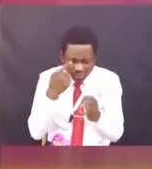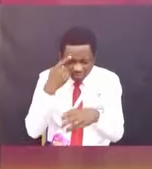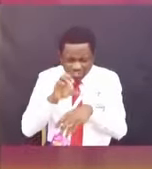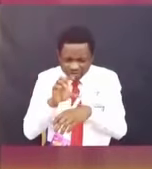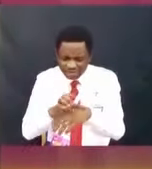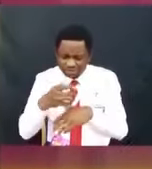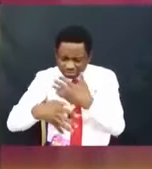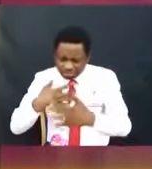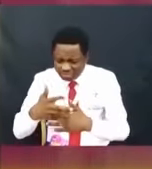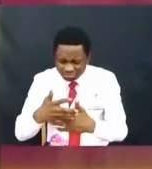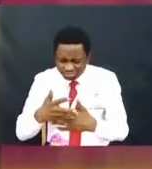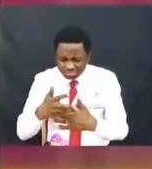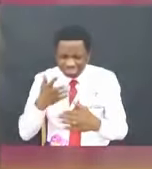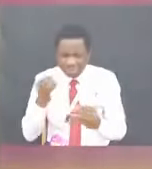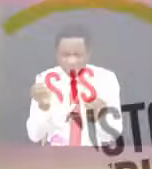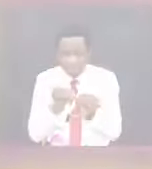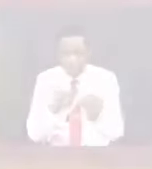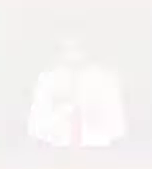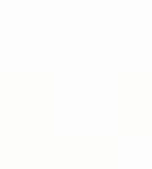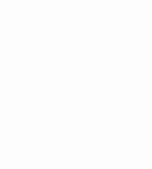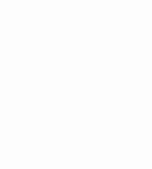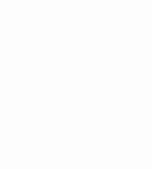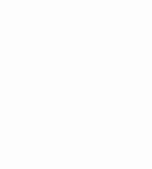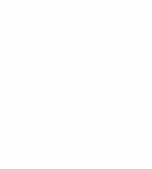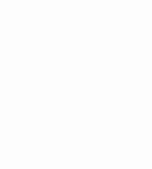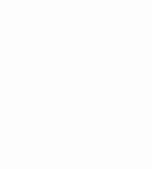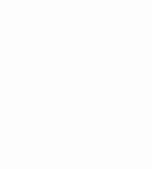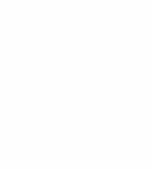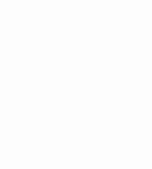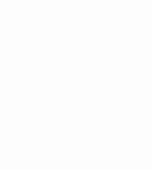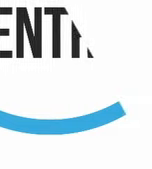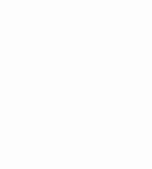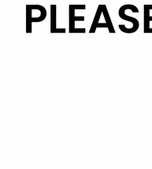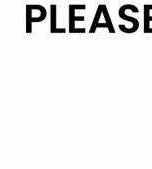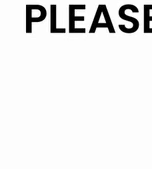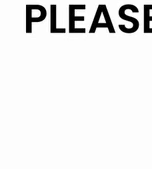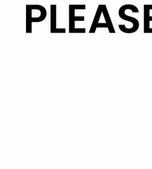the highest form of service that you can give to the Church of Pentecost.